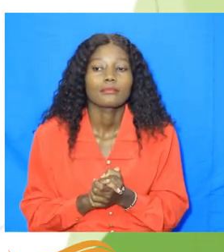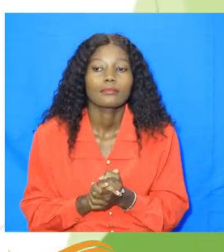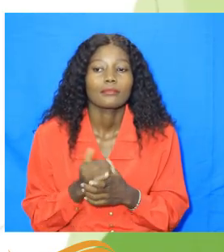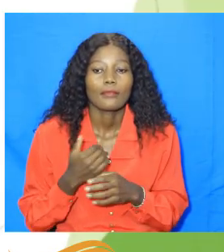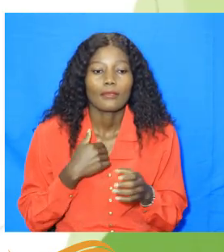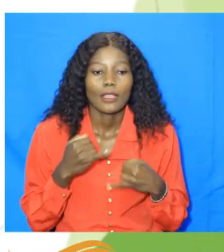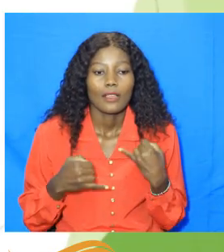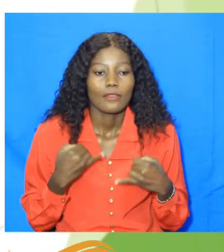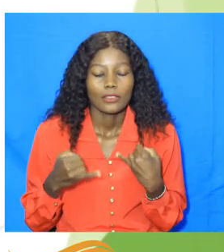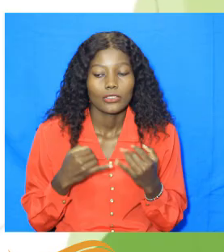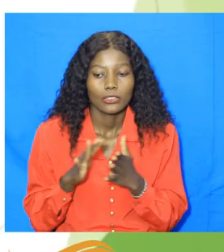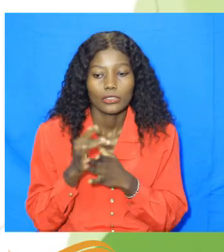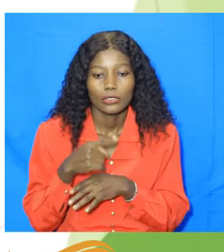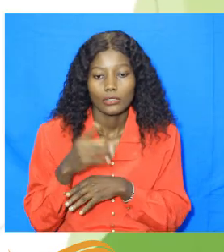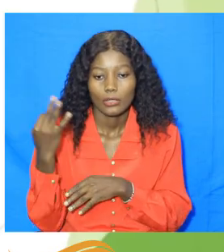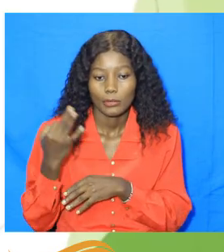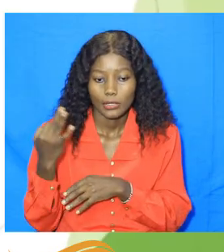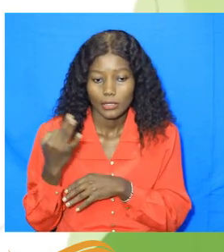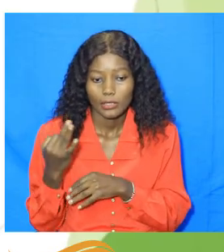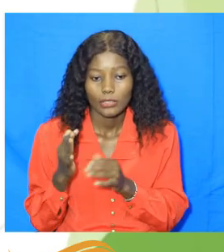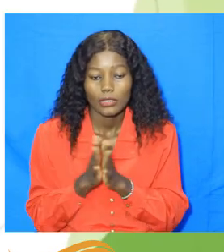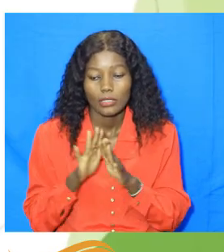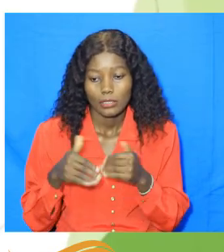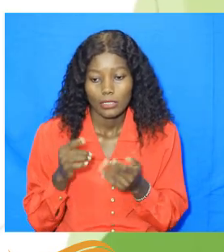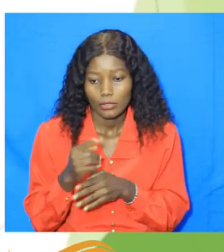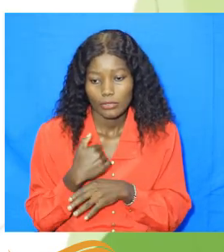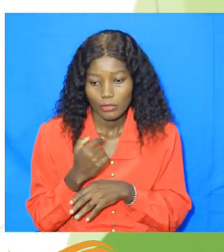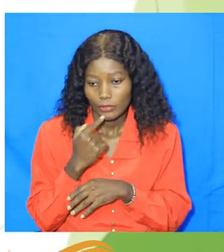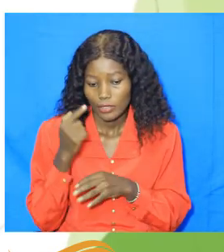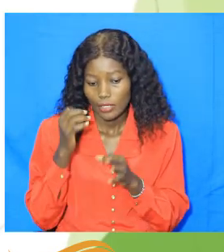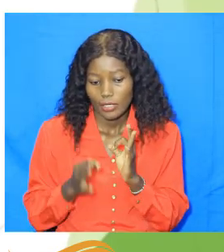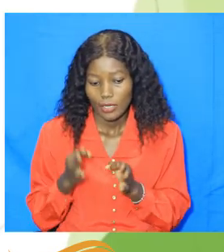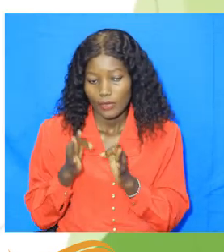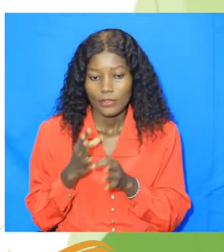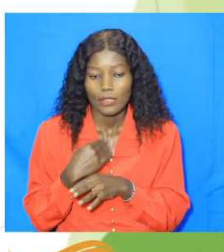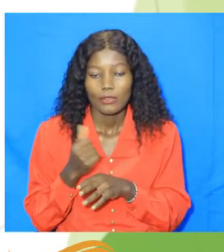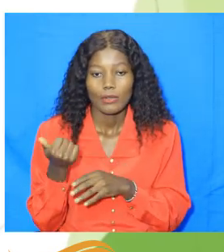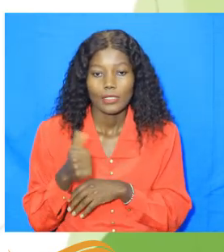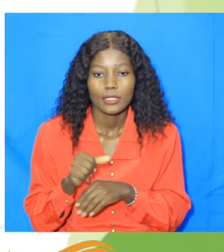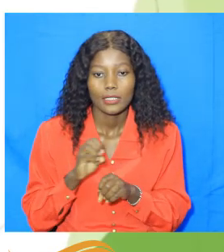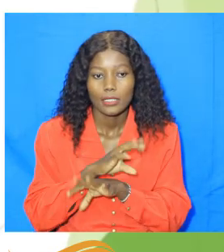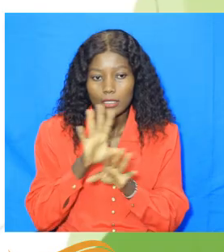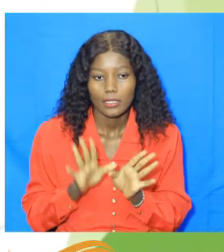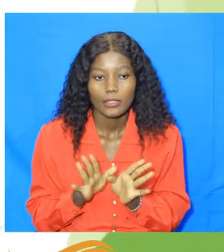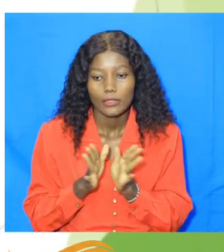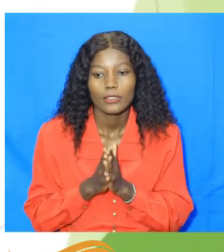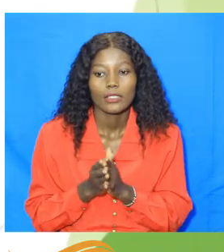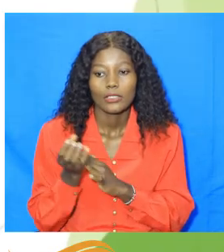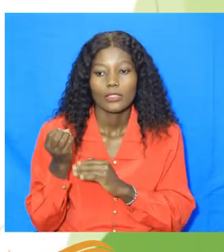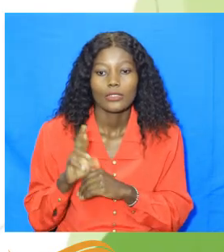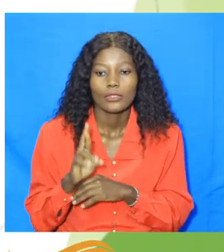have enjoyed your presentation. And as you said, if they need any clarification or